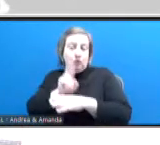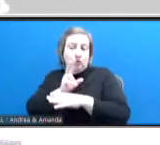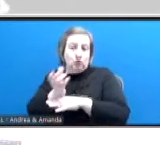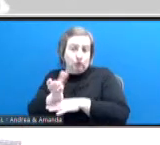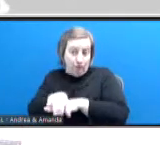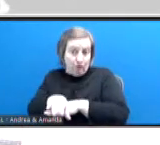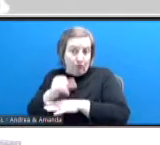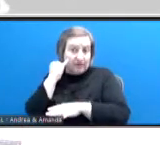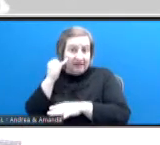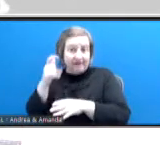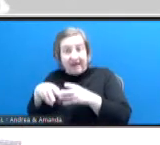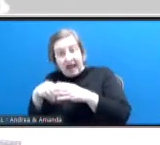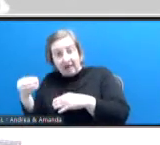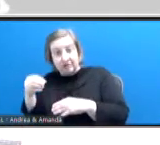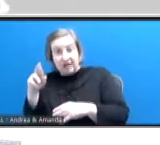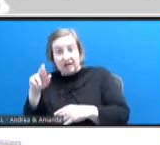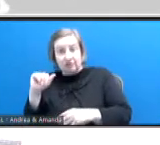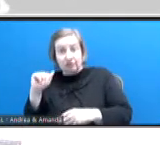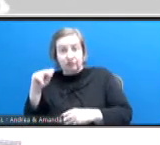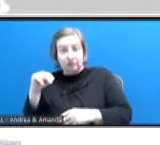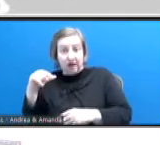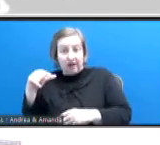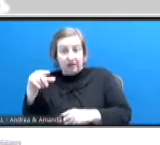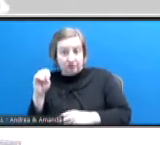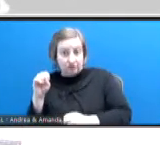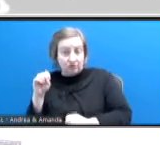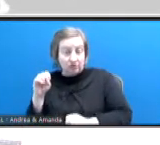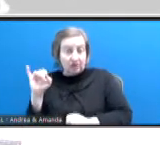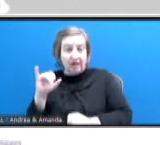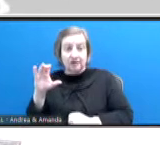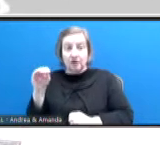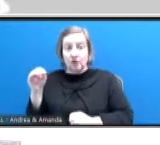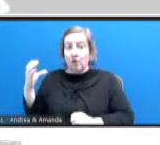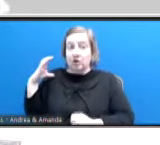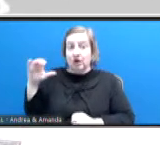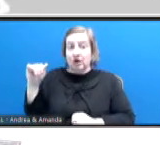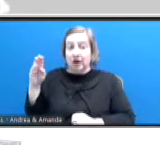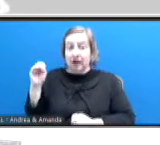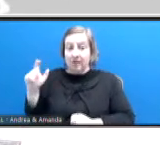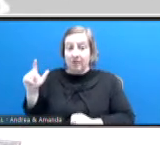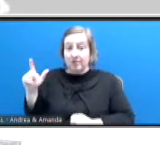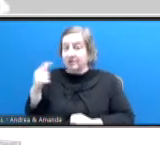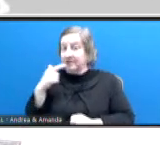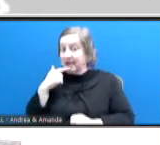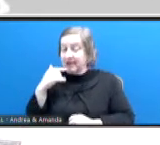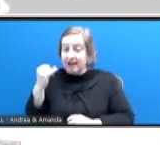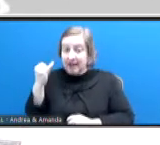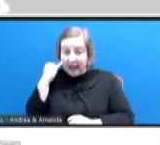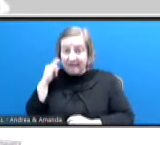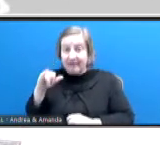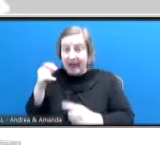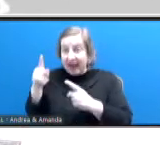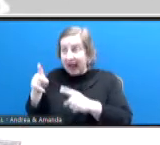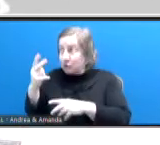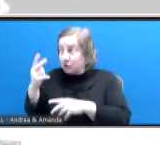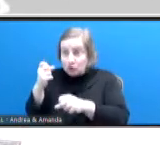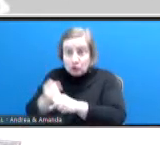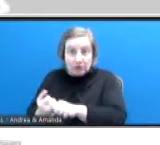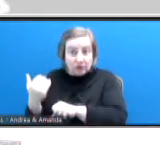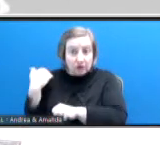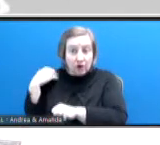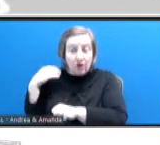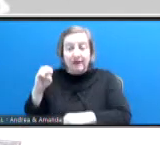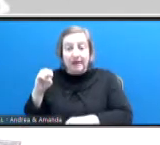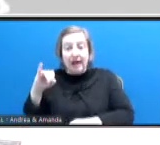these ranges. And as co-chair Campbell said, if these things happened 2 years ago, the